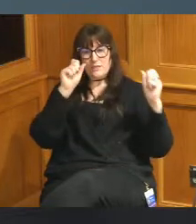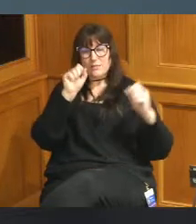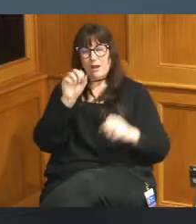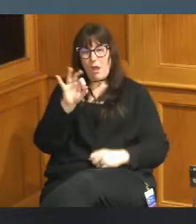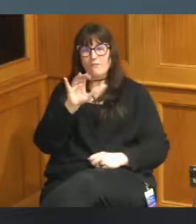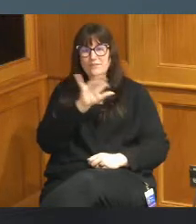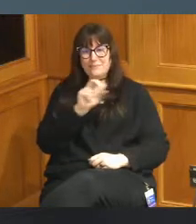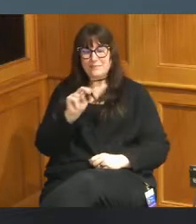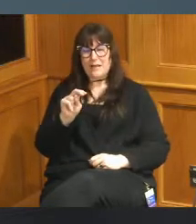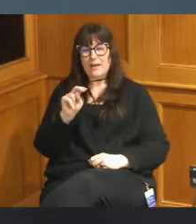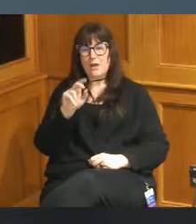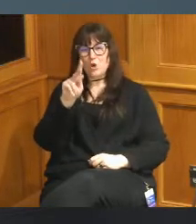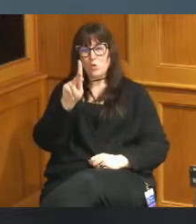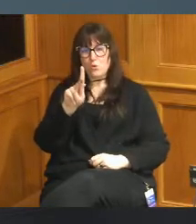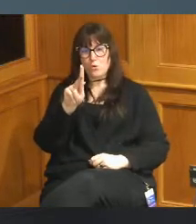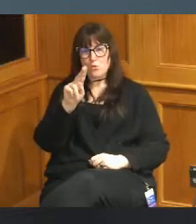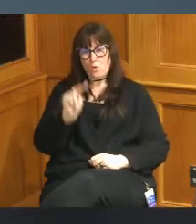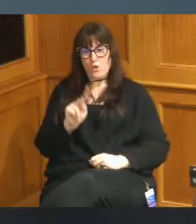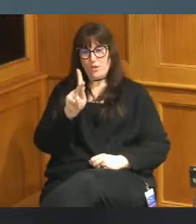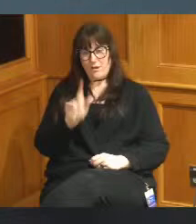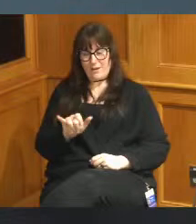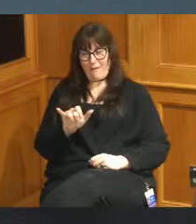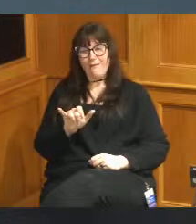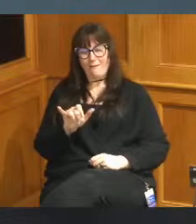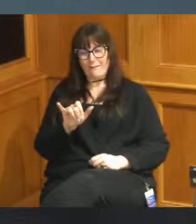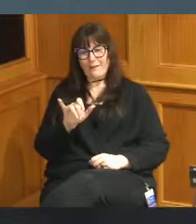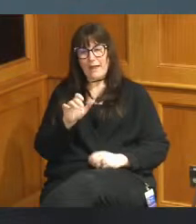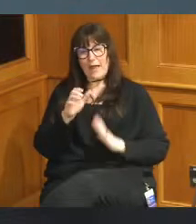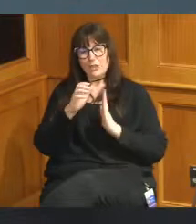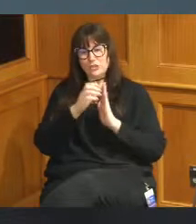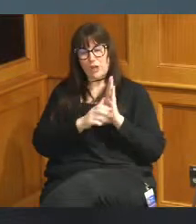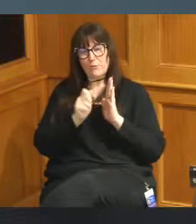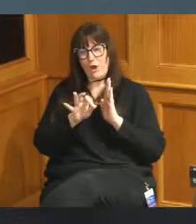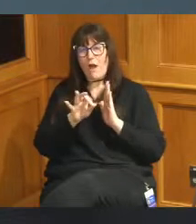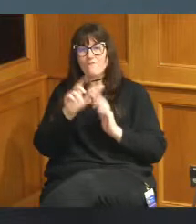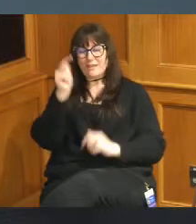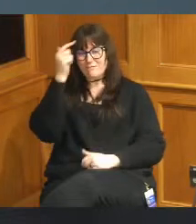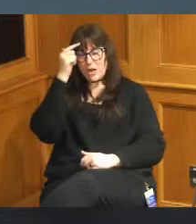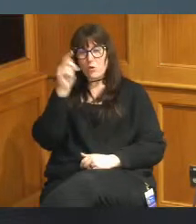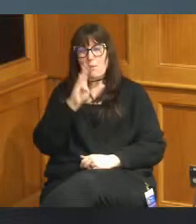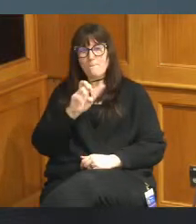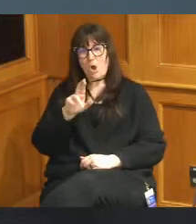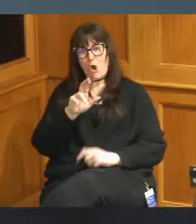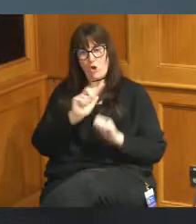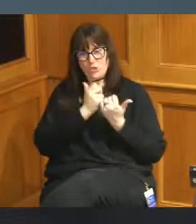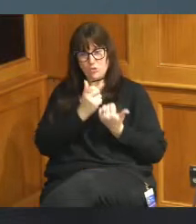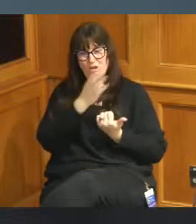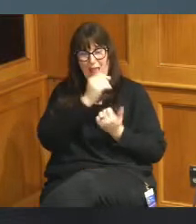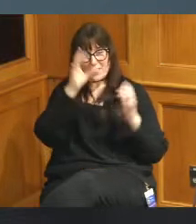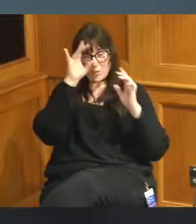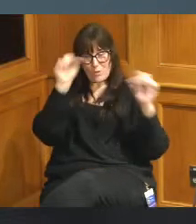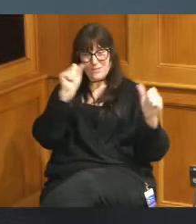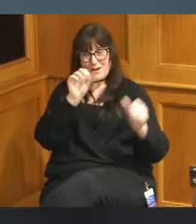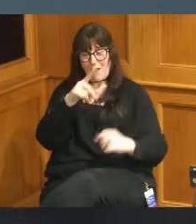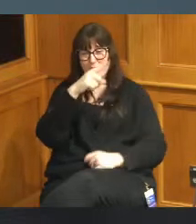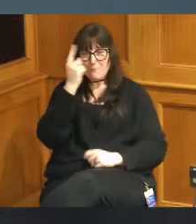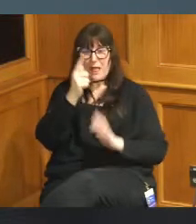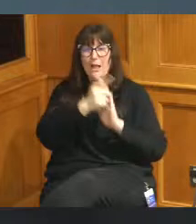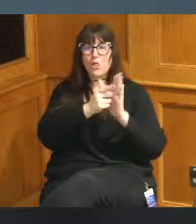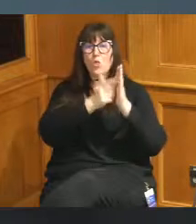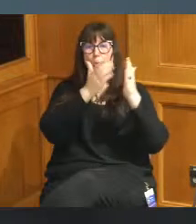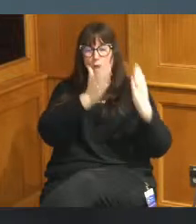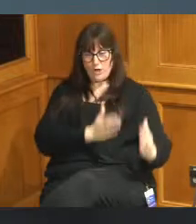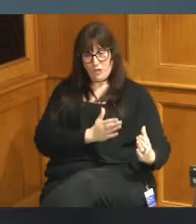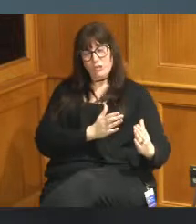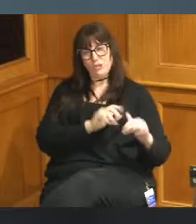Cincinnati Northern Kentucky chapter of the Federal Bar Association and the president of the Black Lawyers